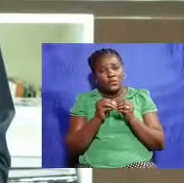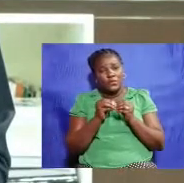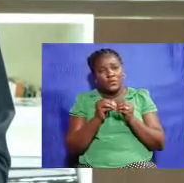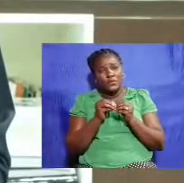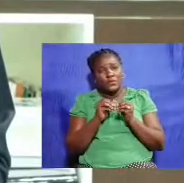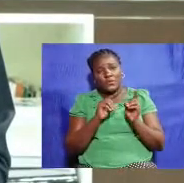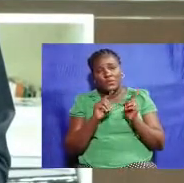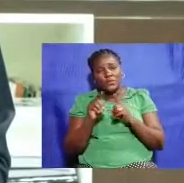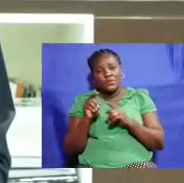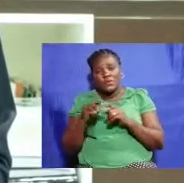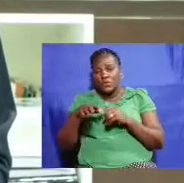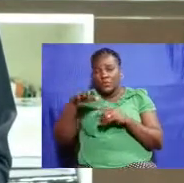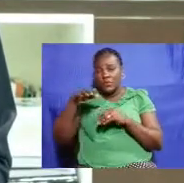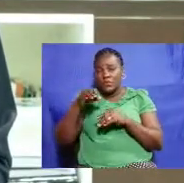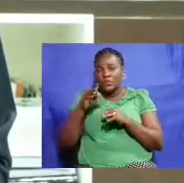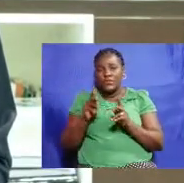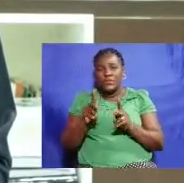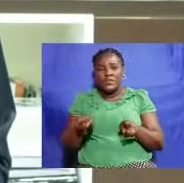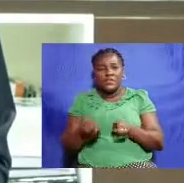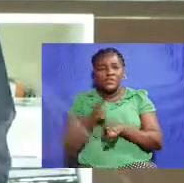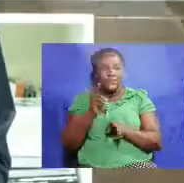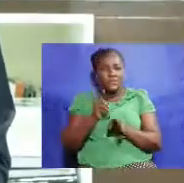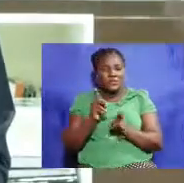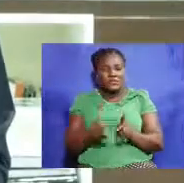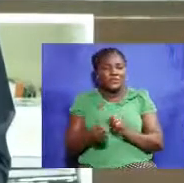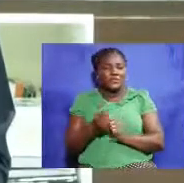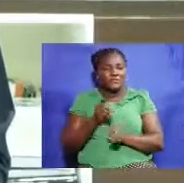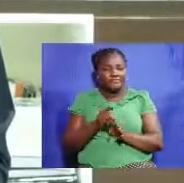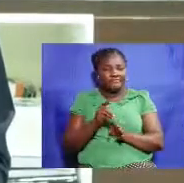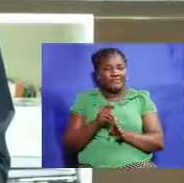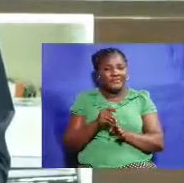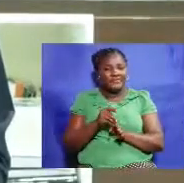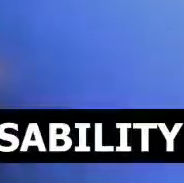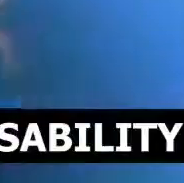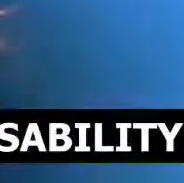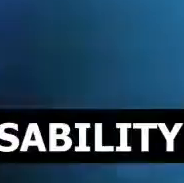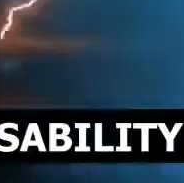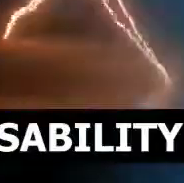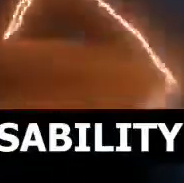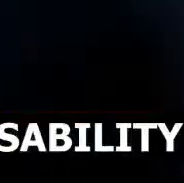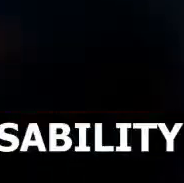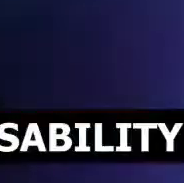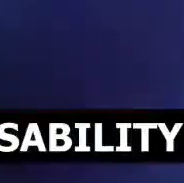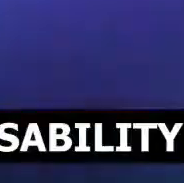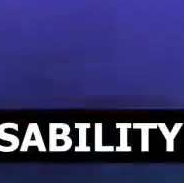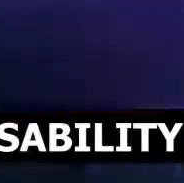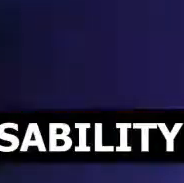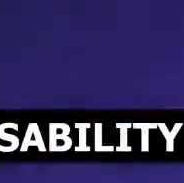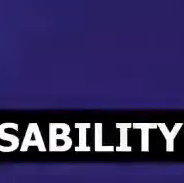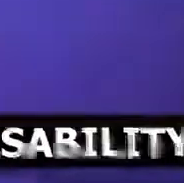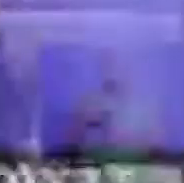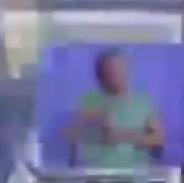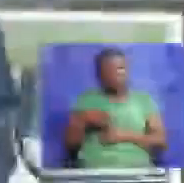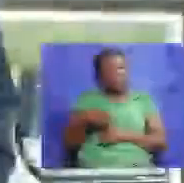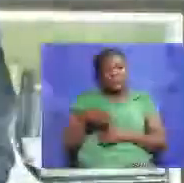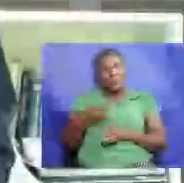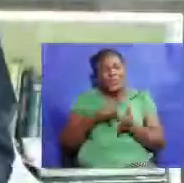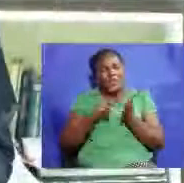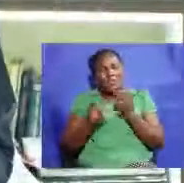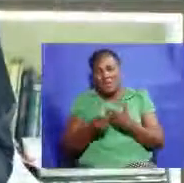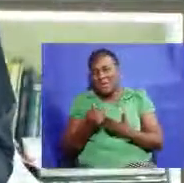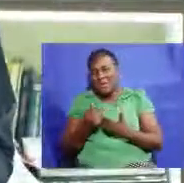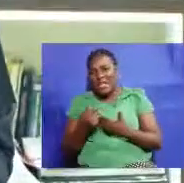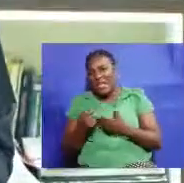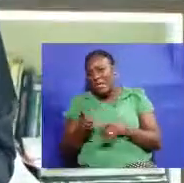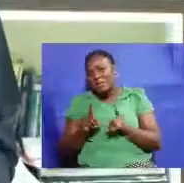persons with disability and looking at their inclusion and respect in a normal community life, and very concerned about the vulnerable. The